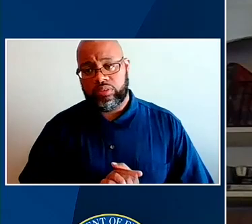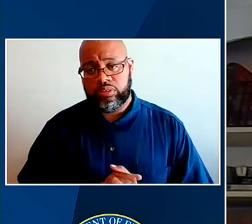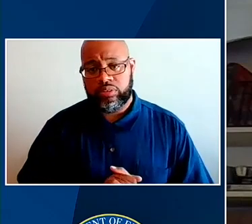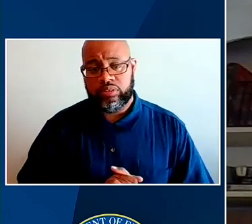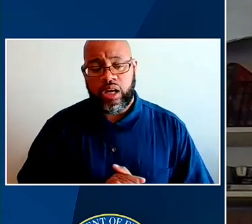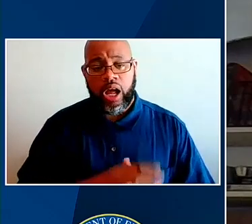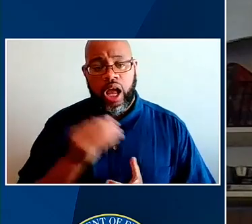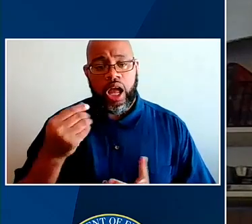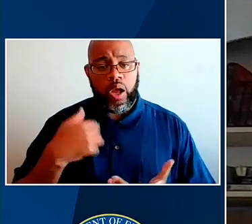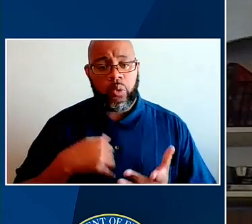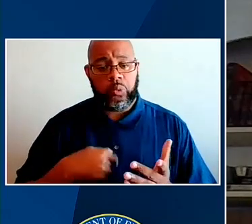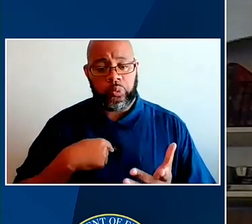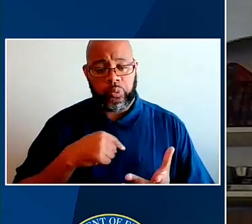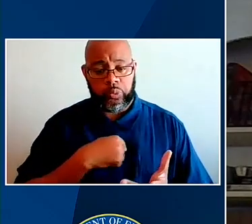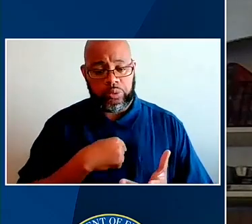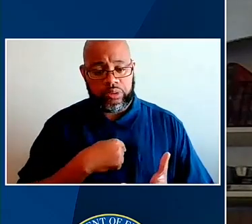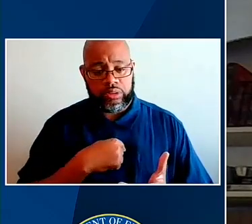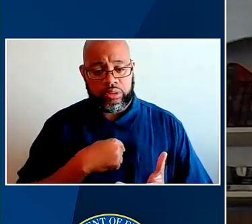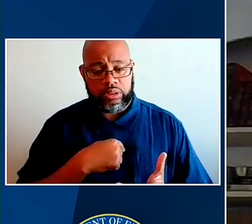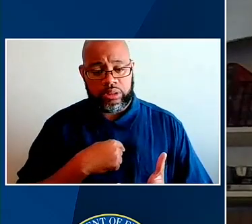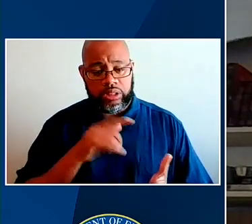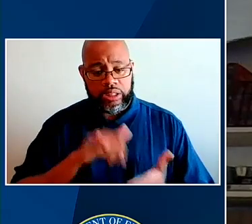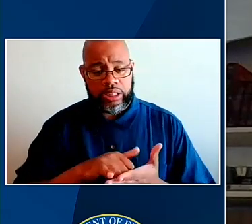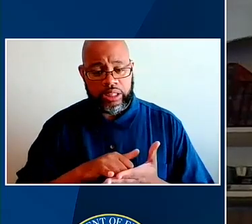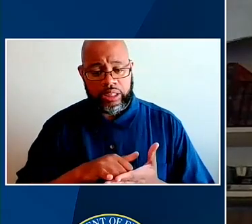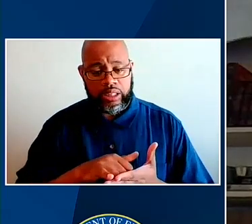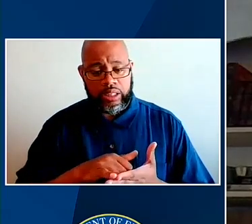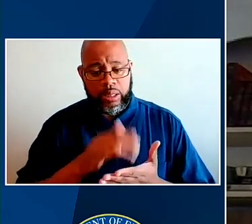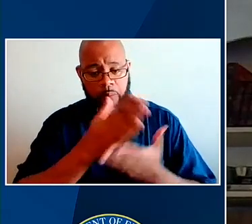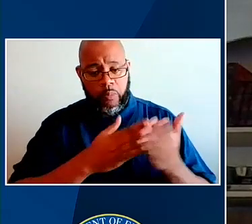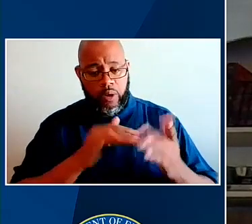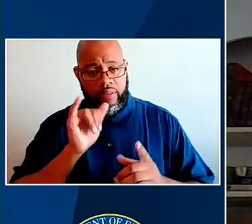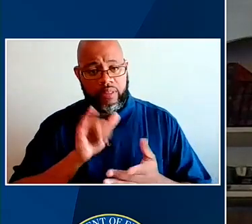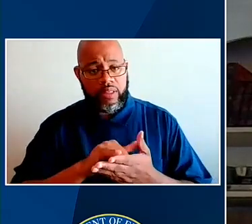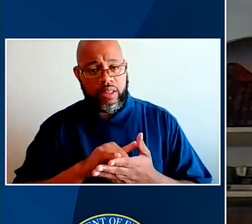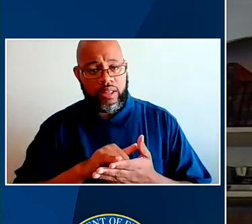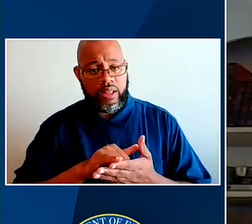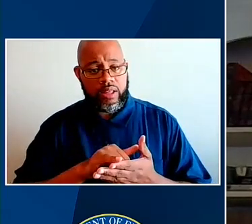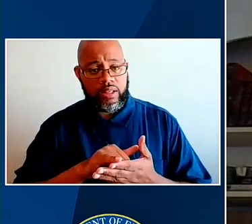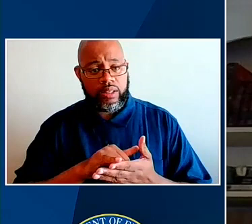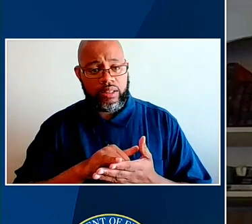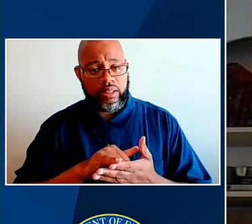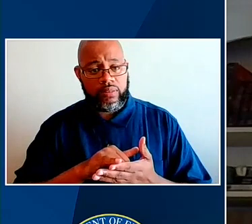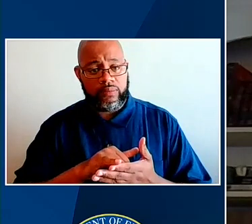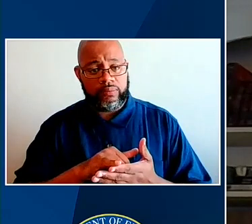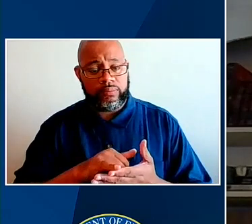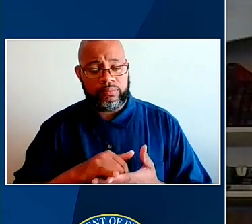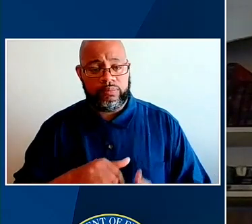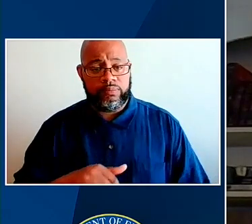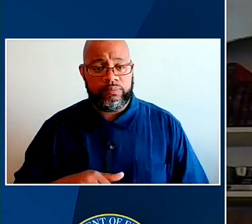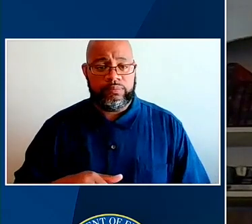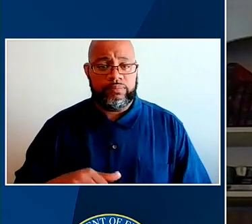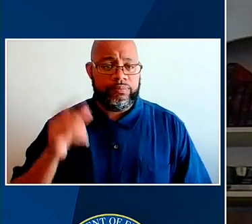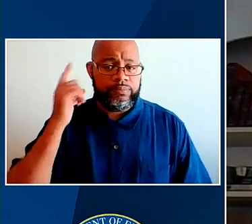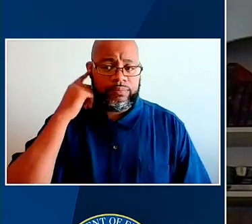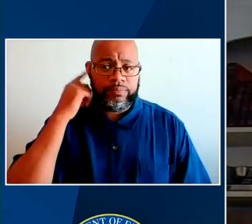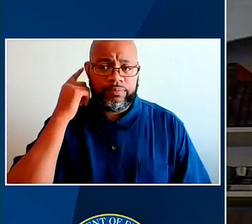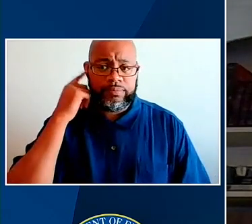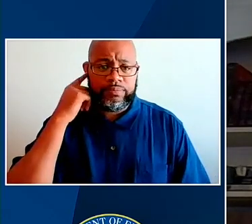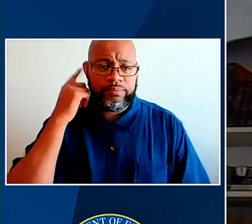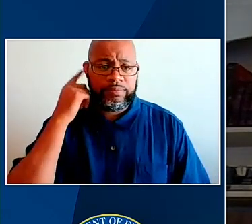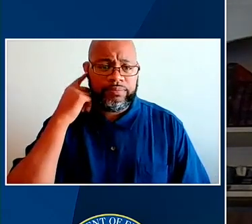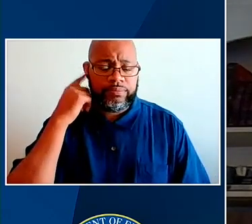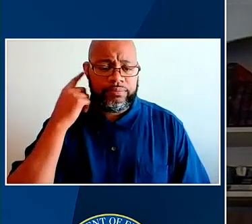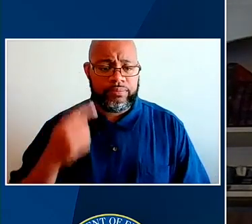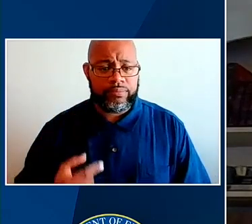and we just say if any provision of this subpart or its application to any person after the grant shall invalid the remainder of the section or application of